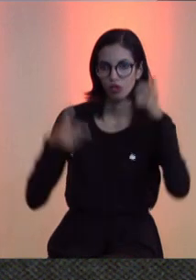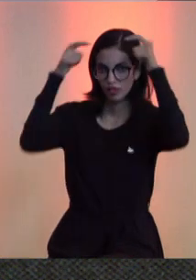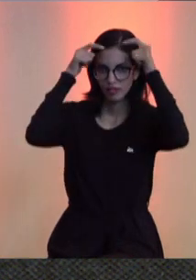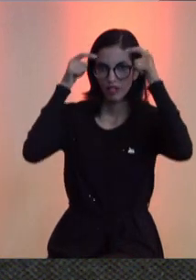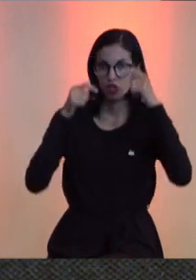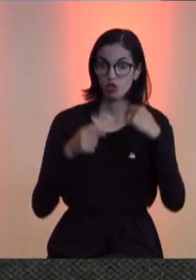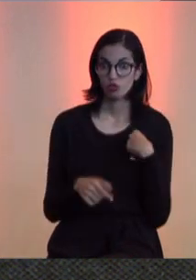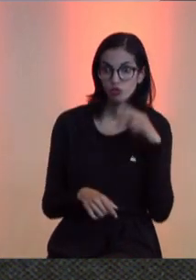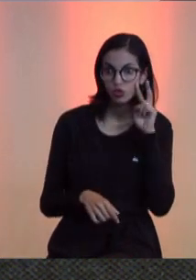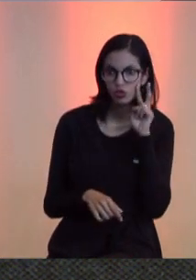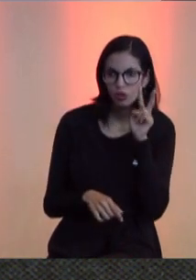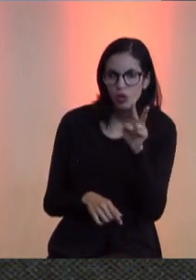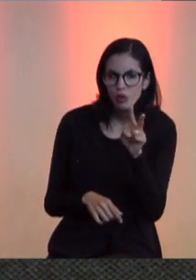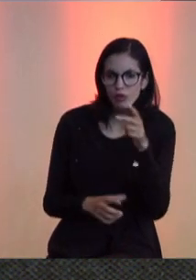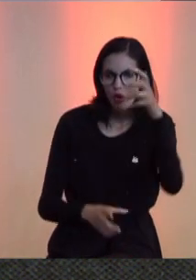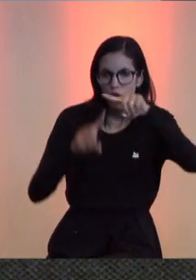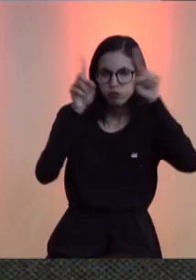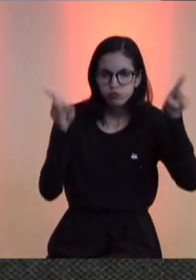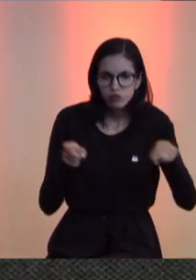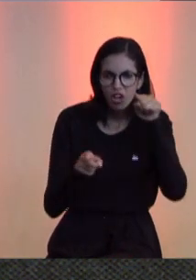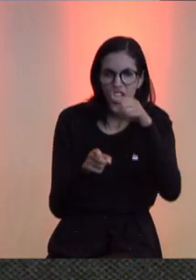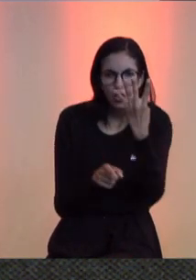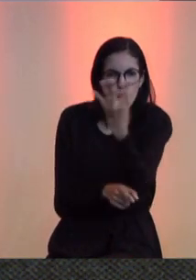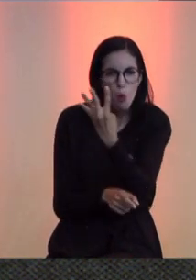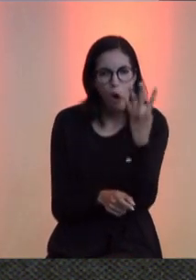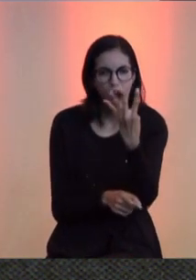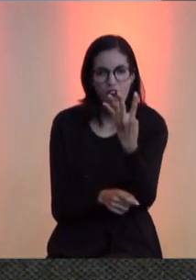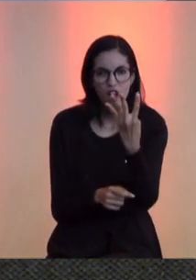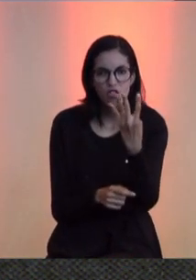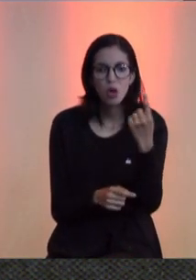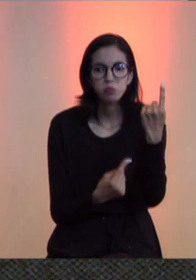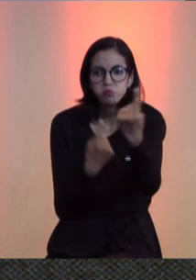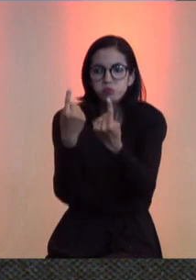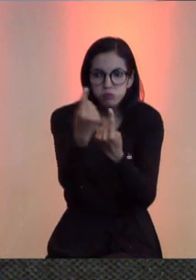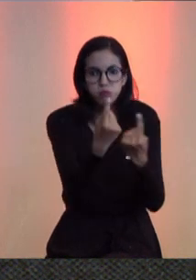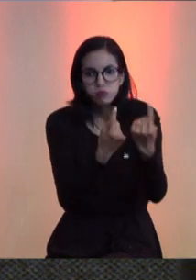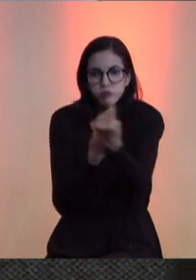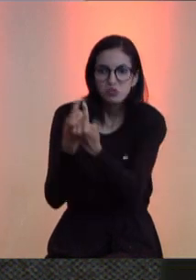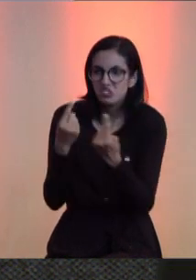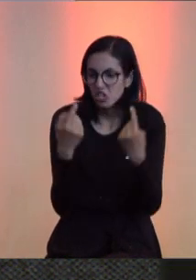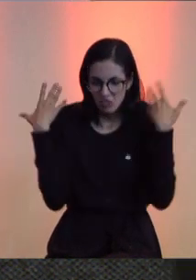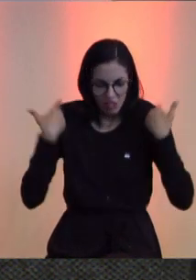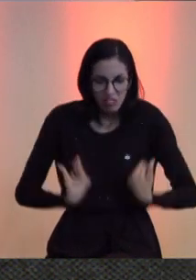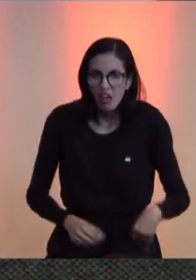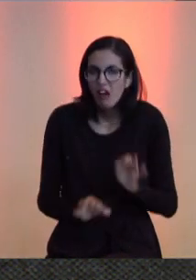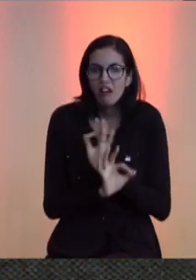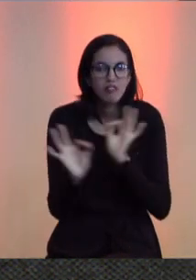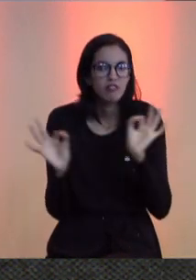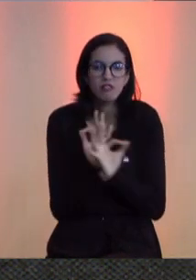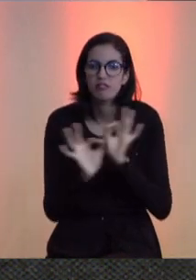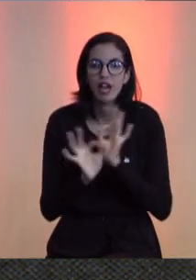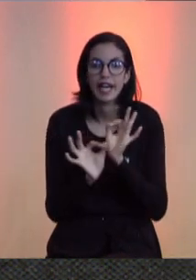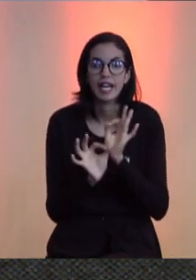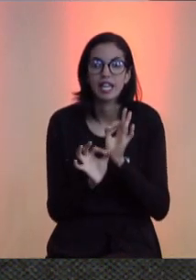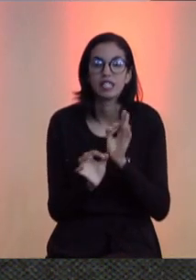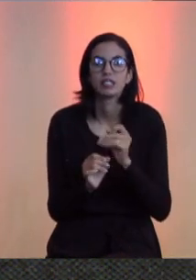varones sueltos que se pasean en medio del fuego y ningún daño hay en ellos y el parecer del cuarto es